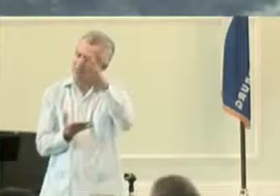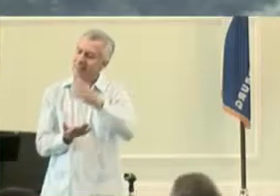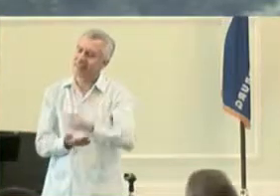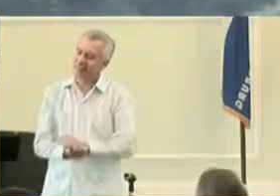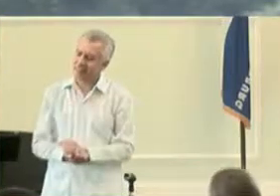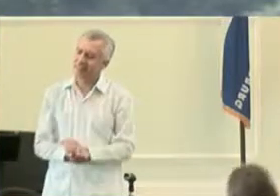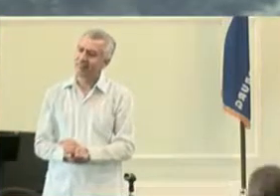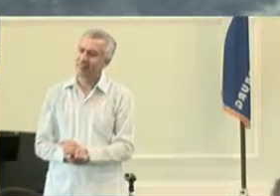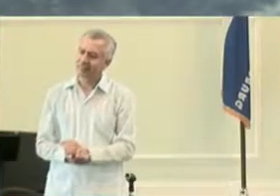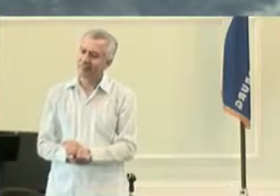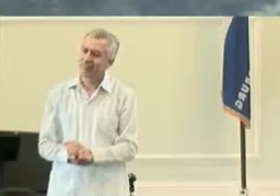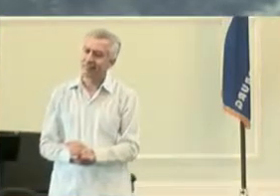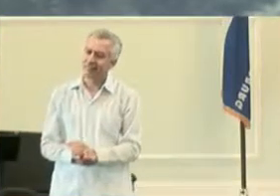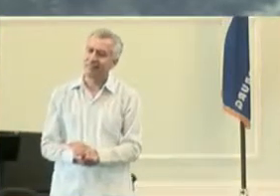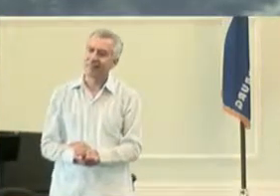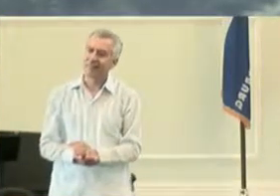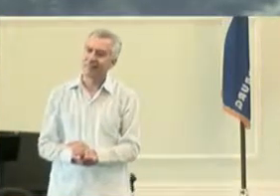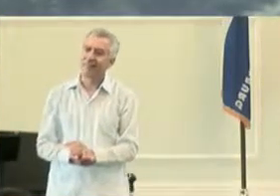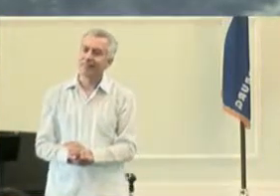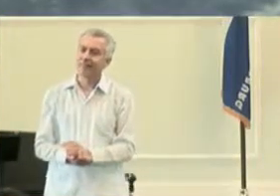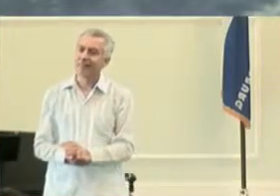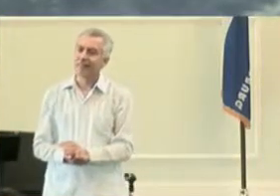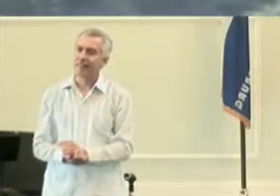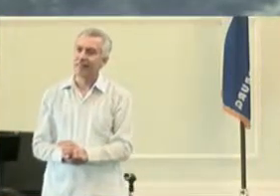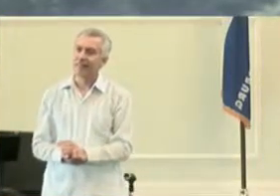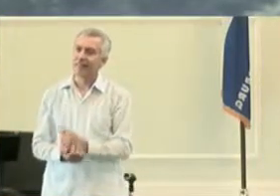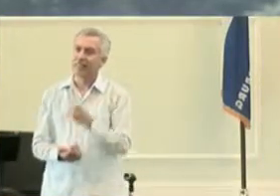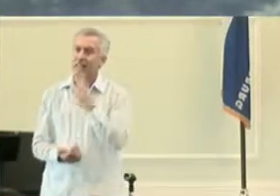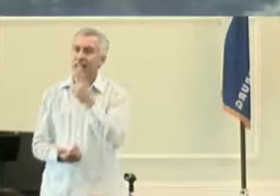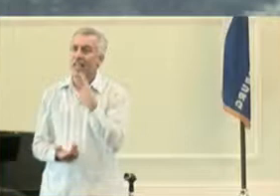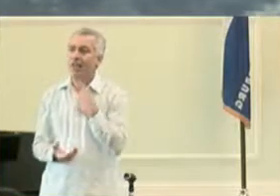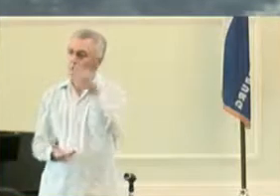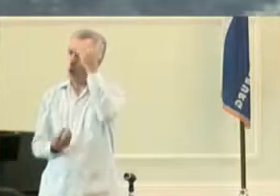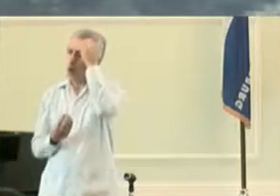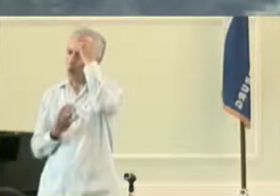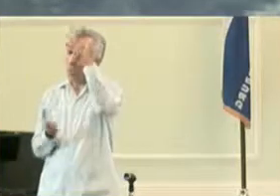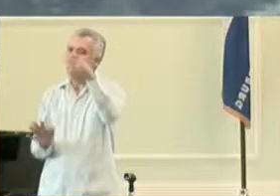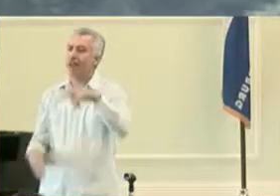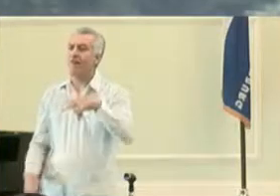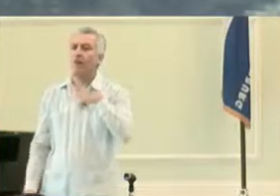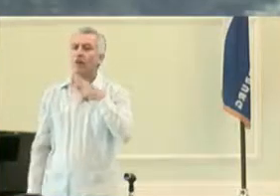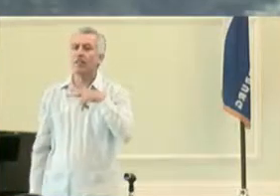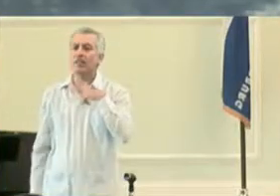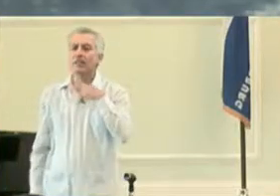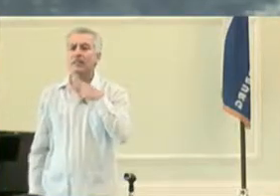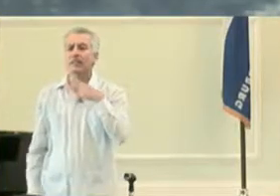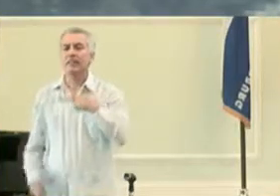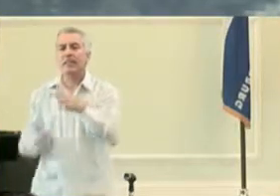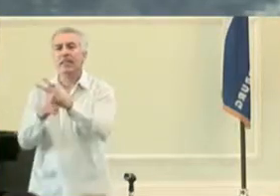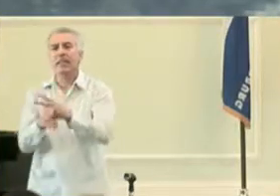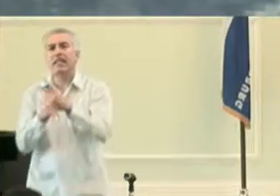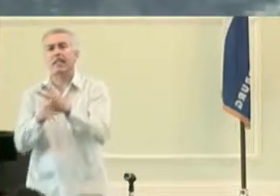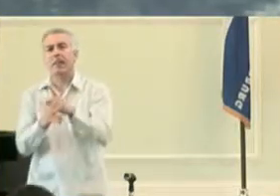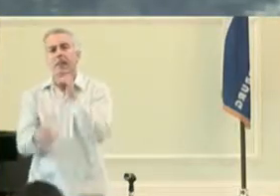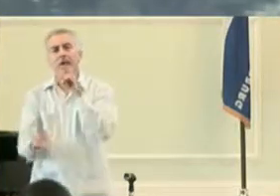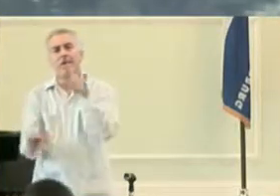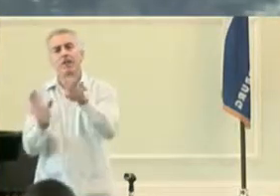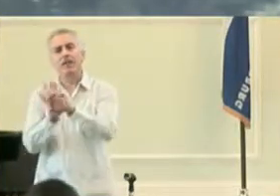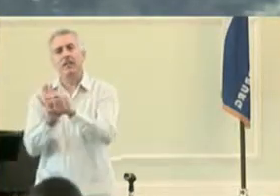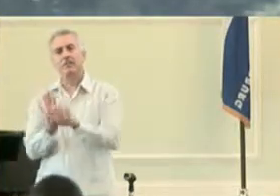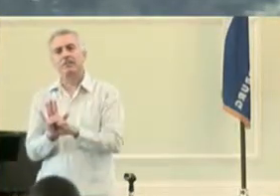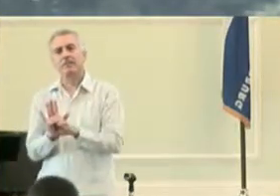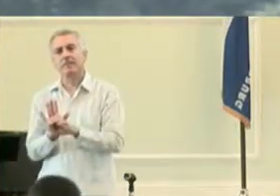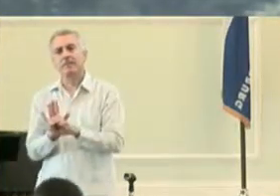Amen? And so he says, if you indeed obey my voice and keep my covenant, what's going to